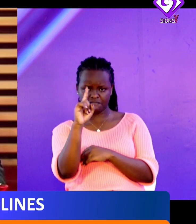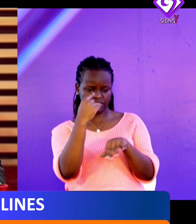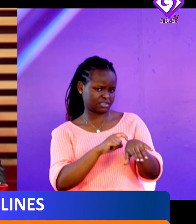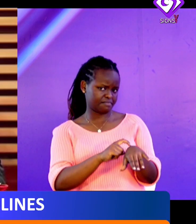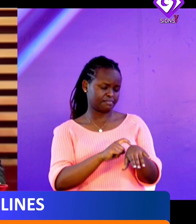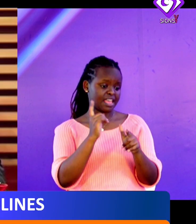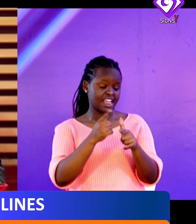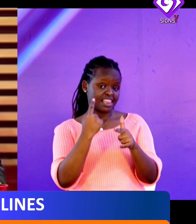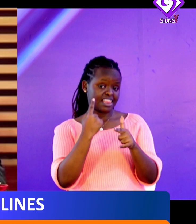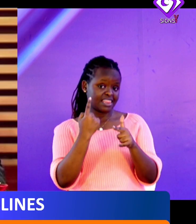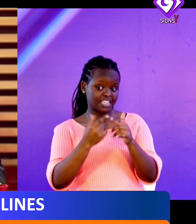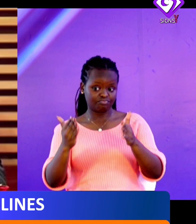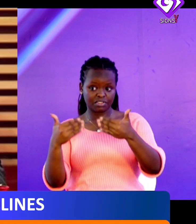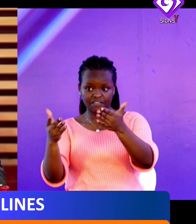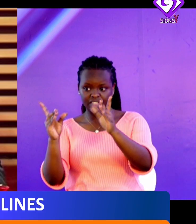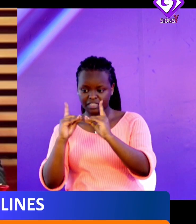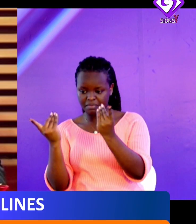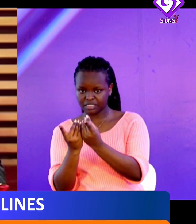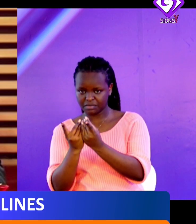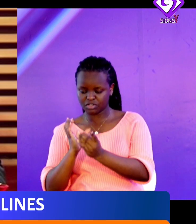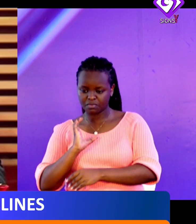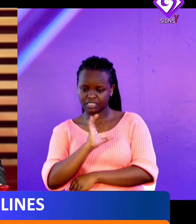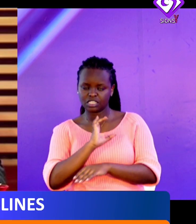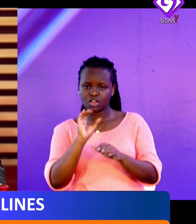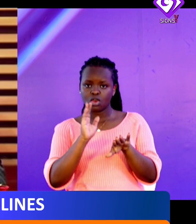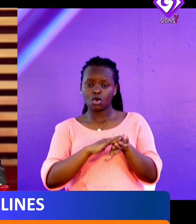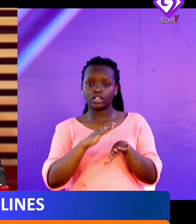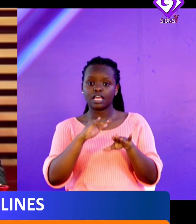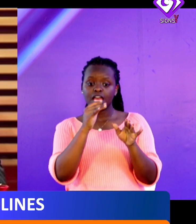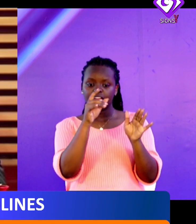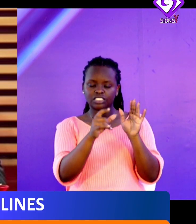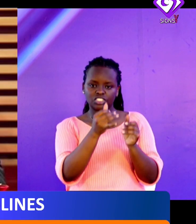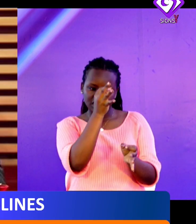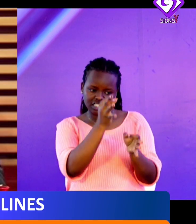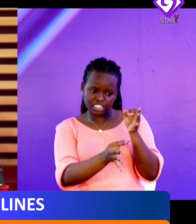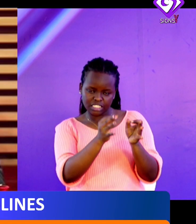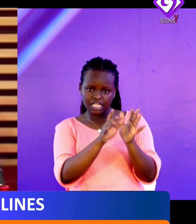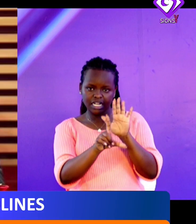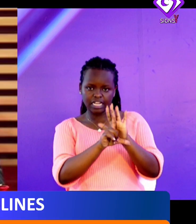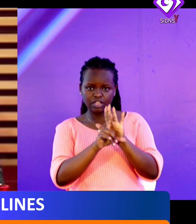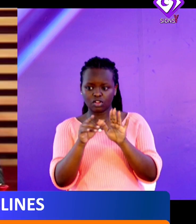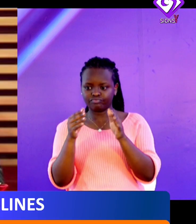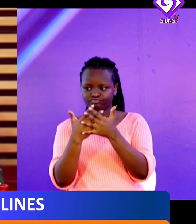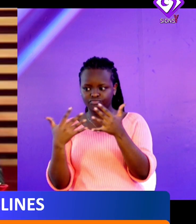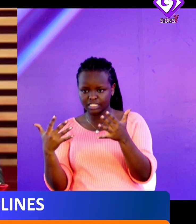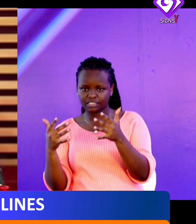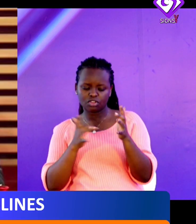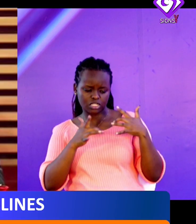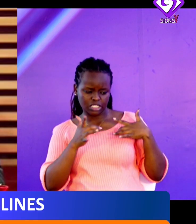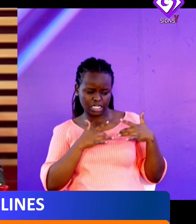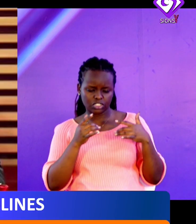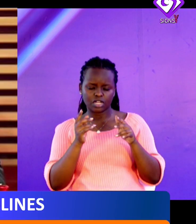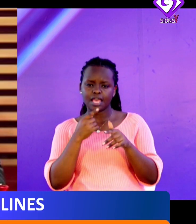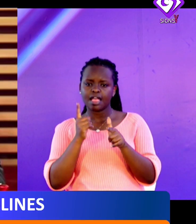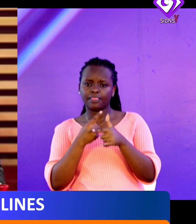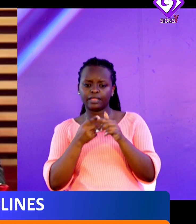thereafter committed to the Departmental Committee on Justice and Legal Affairs for consideration and reporting to the House.